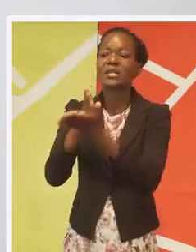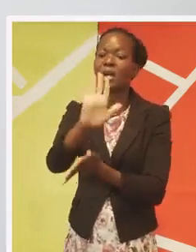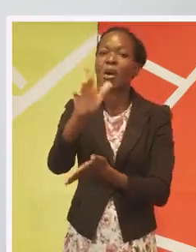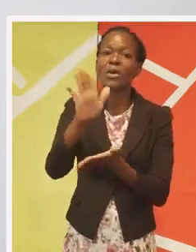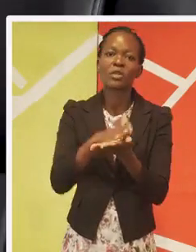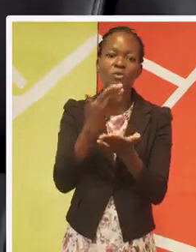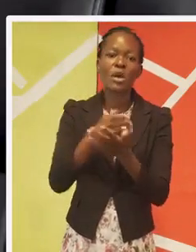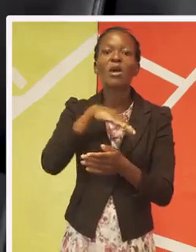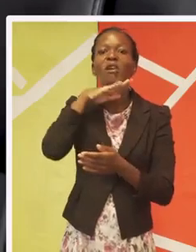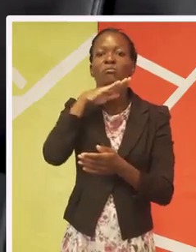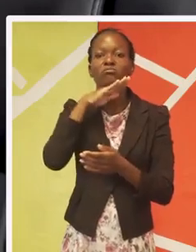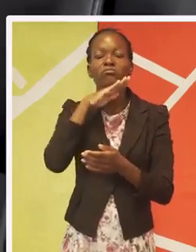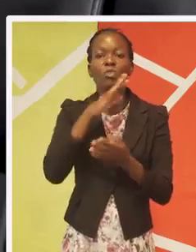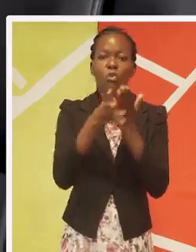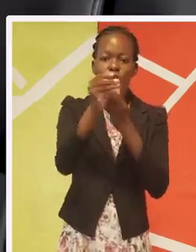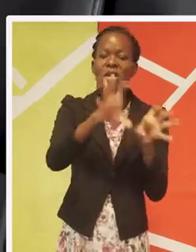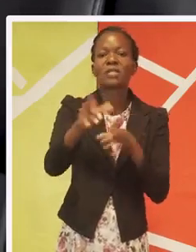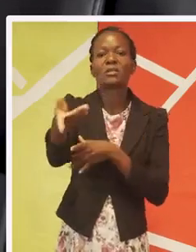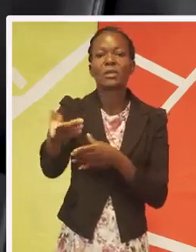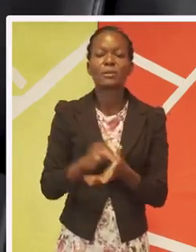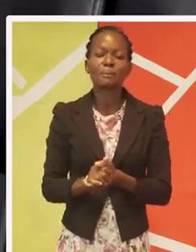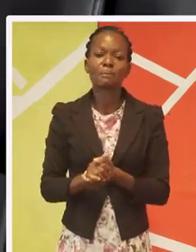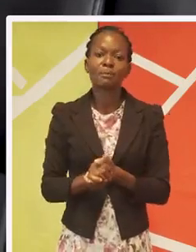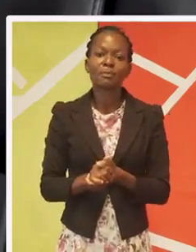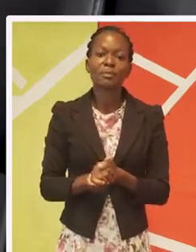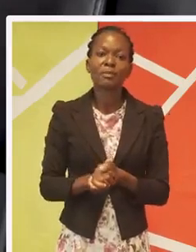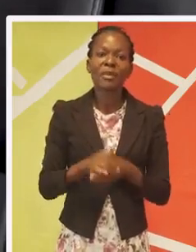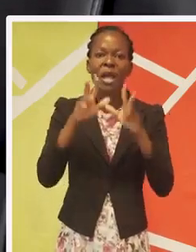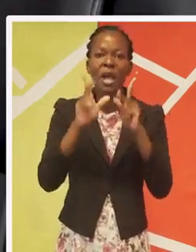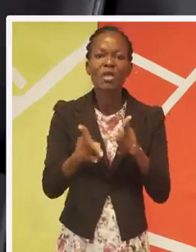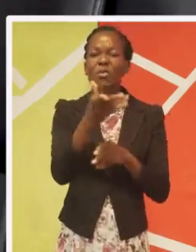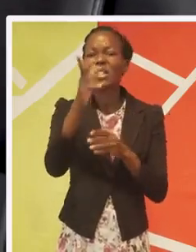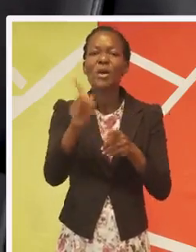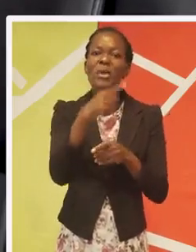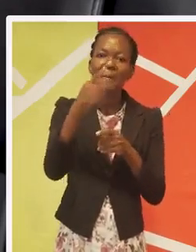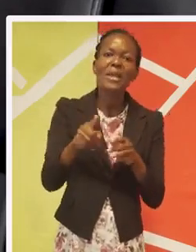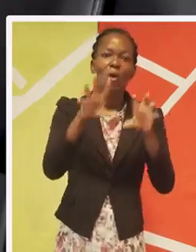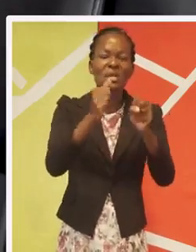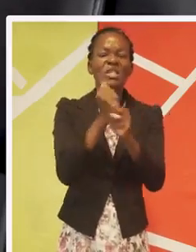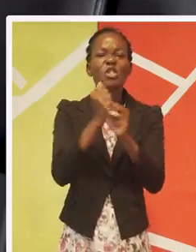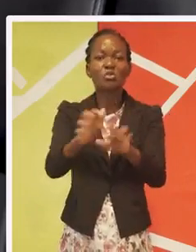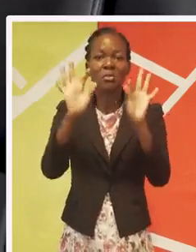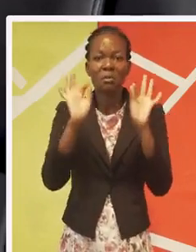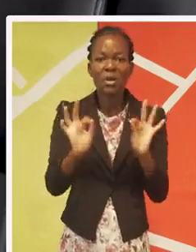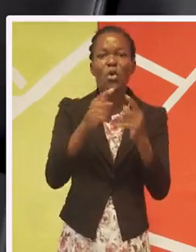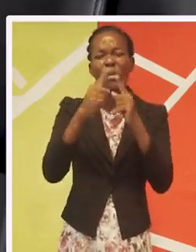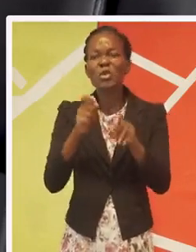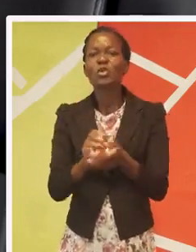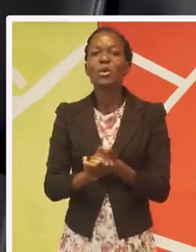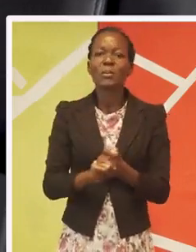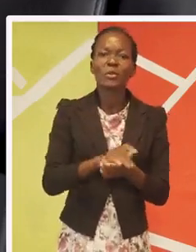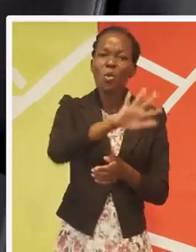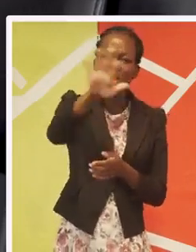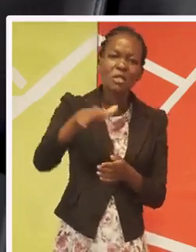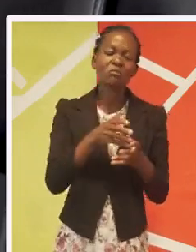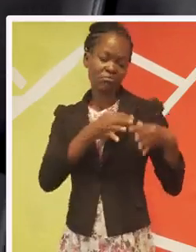just care about increasing their profits. They're not really enforcing decent work principles as well